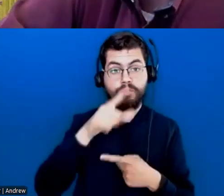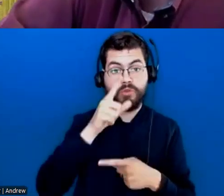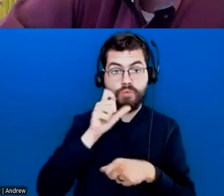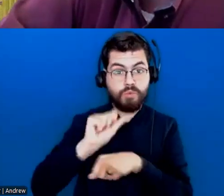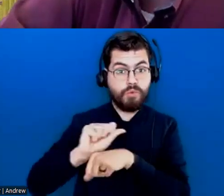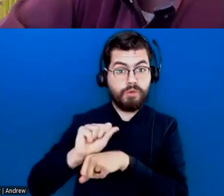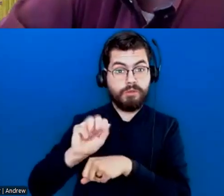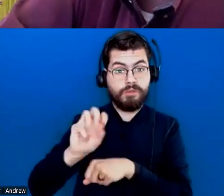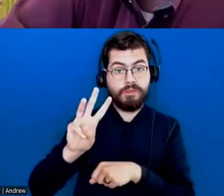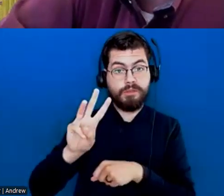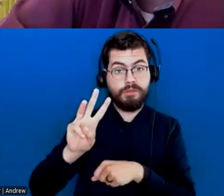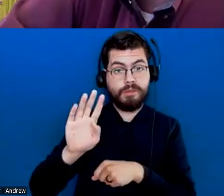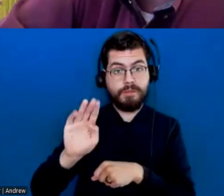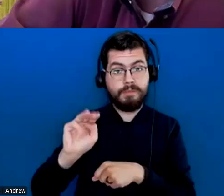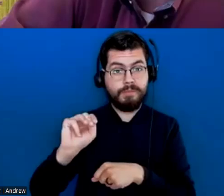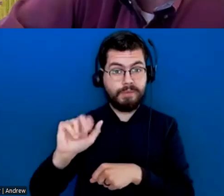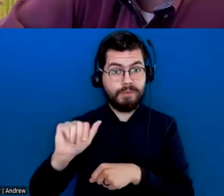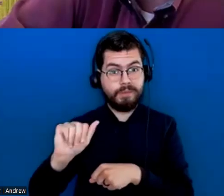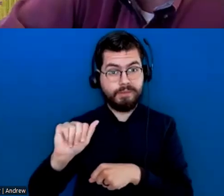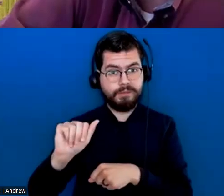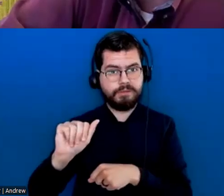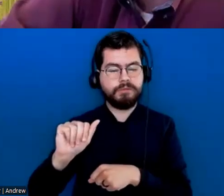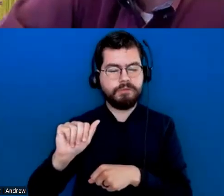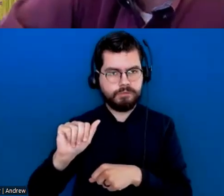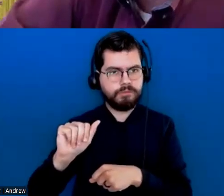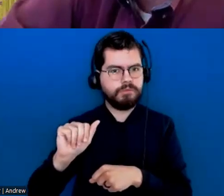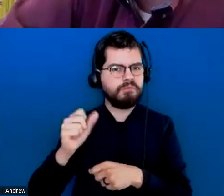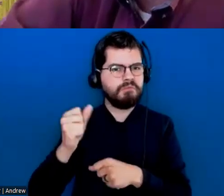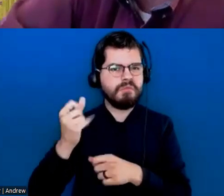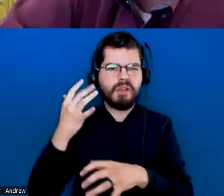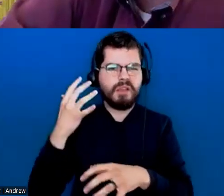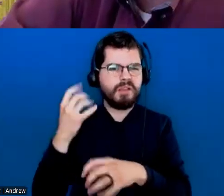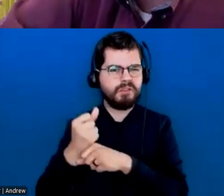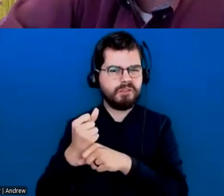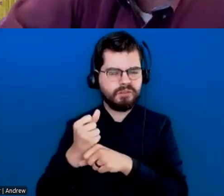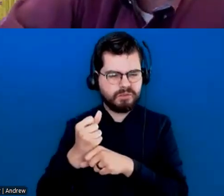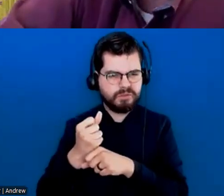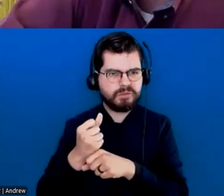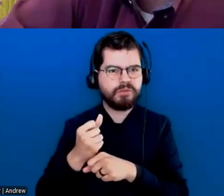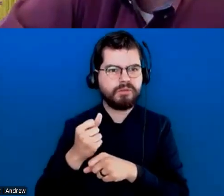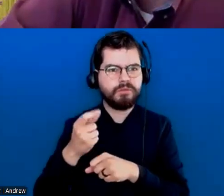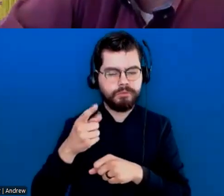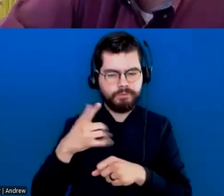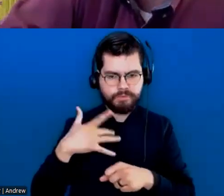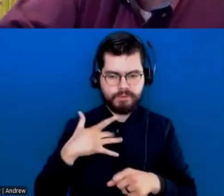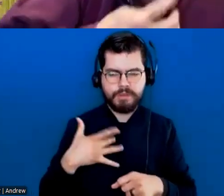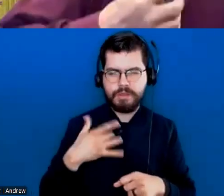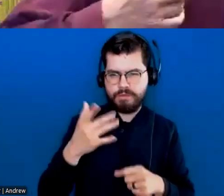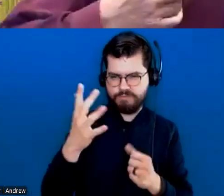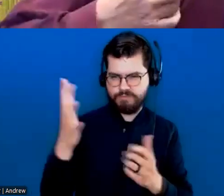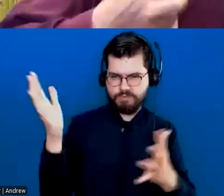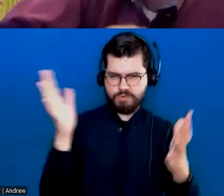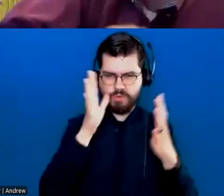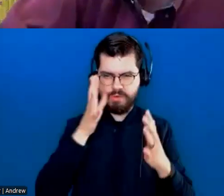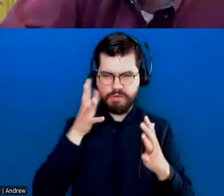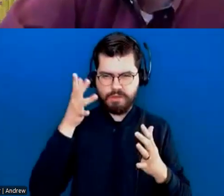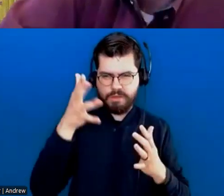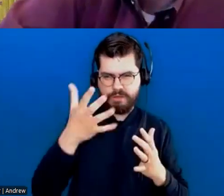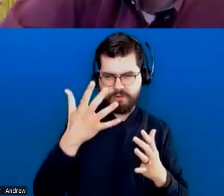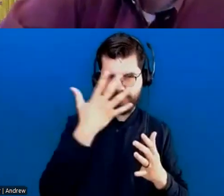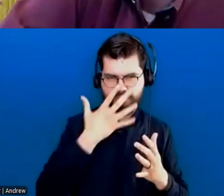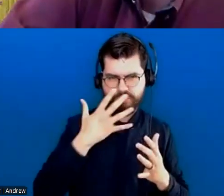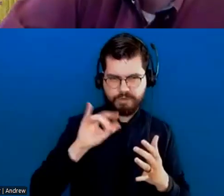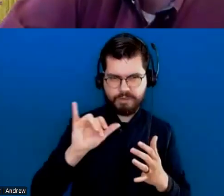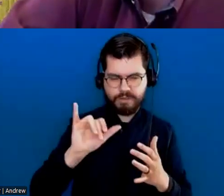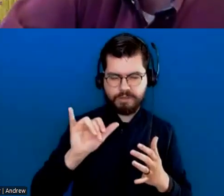years. You kind of have the institutional knowledge, and you have a feel for the direction the forest is headed, because the changes are affecting